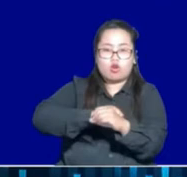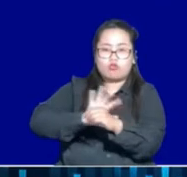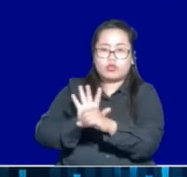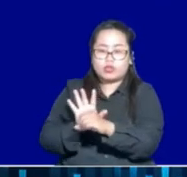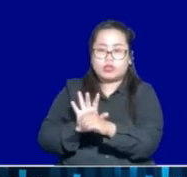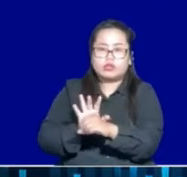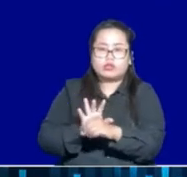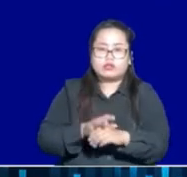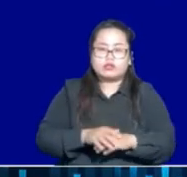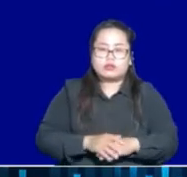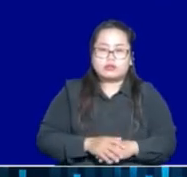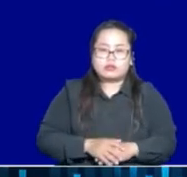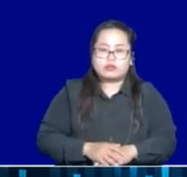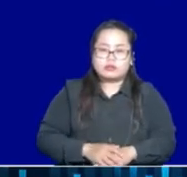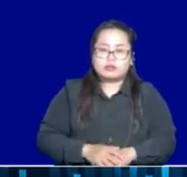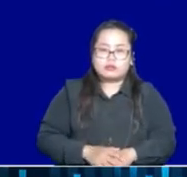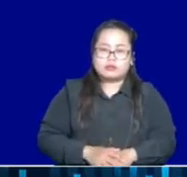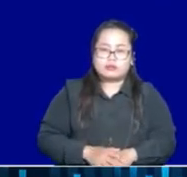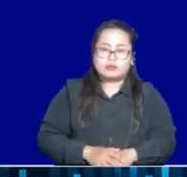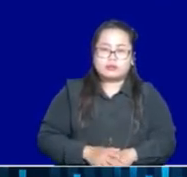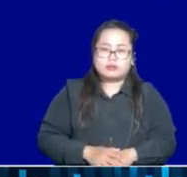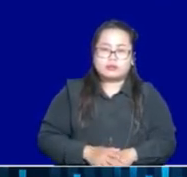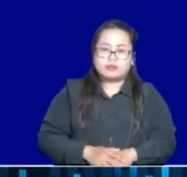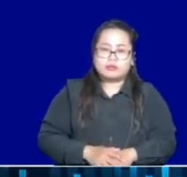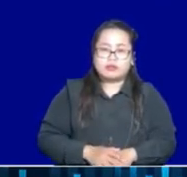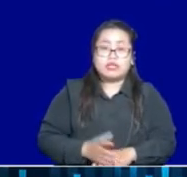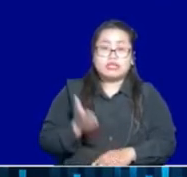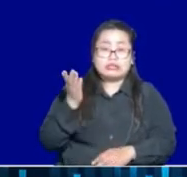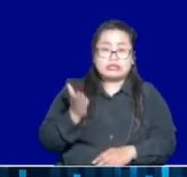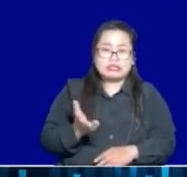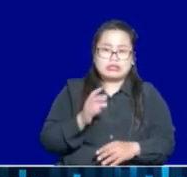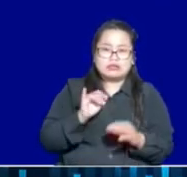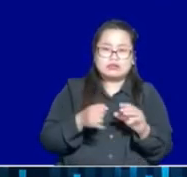services, and these are export services,